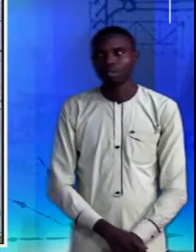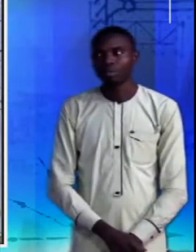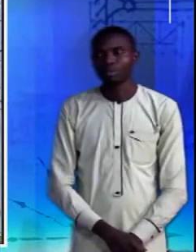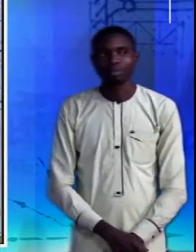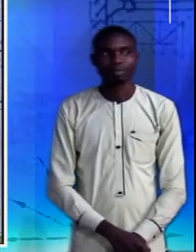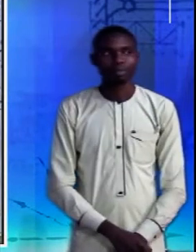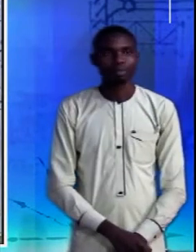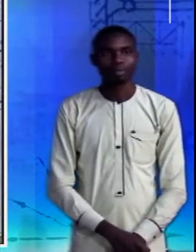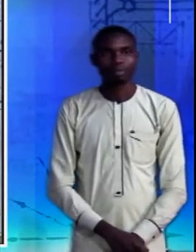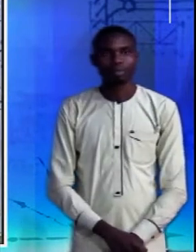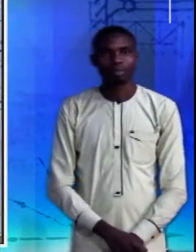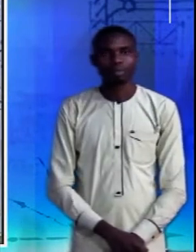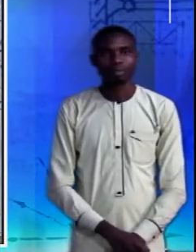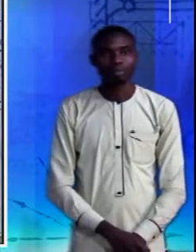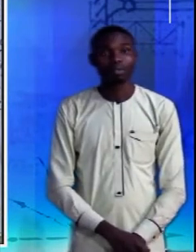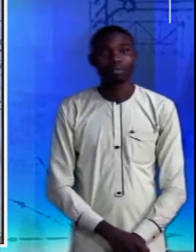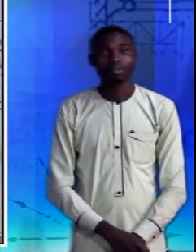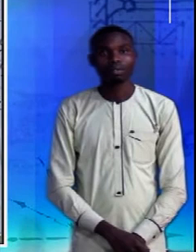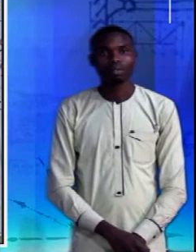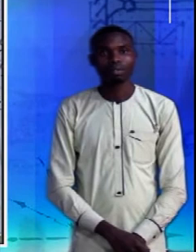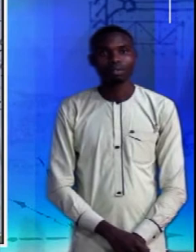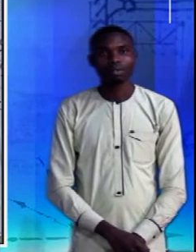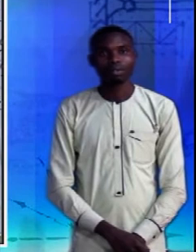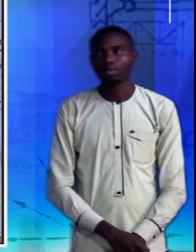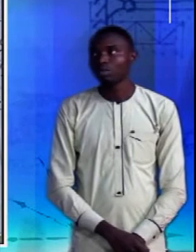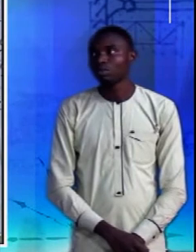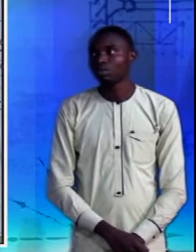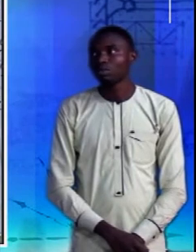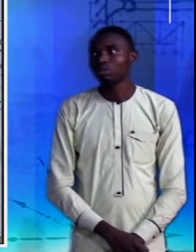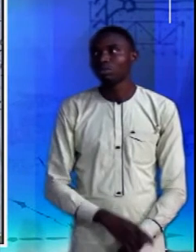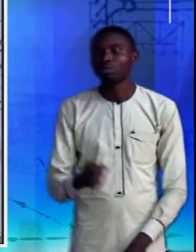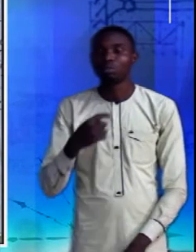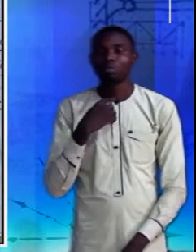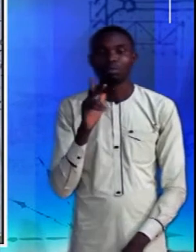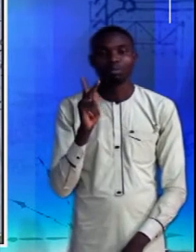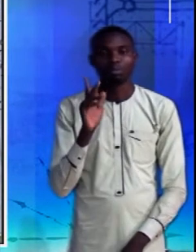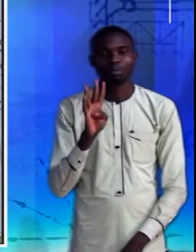from, normally we are starting class by 8 o'clock,